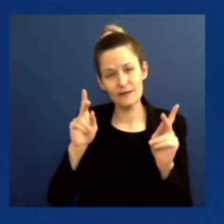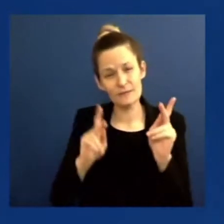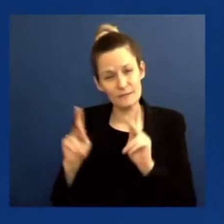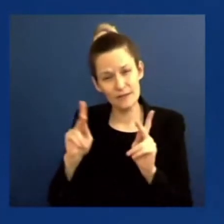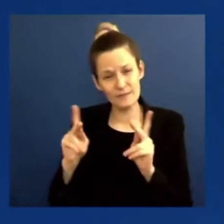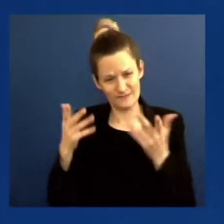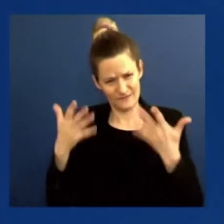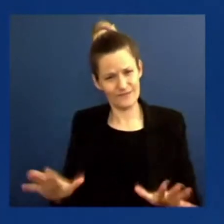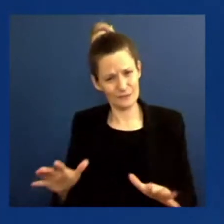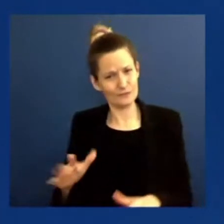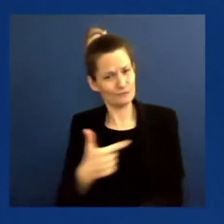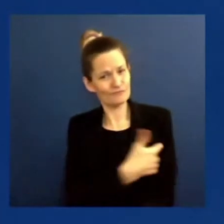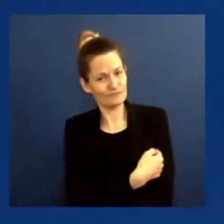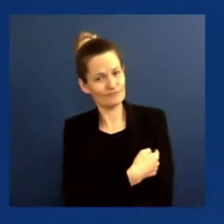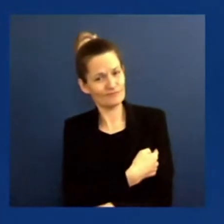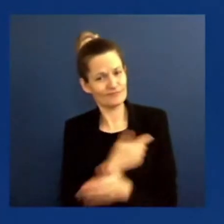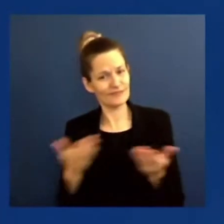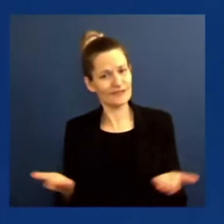booster shot.